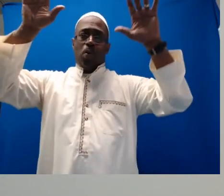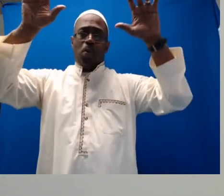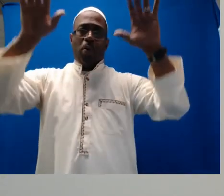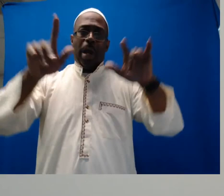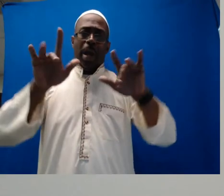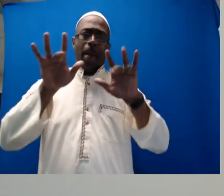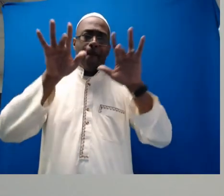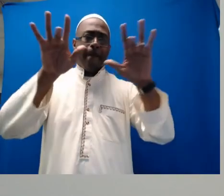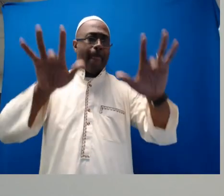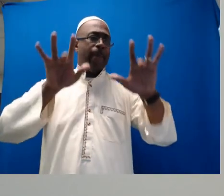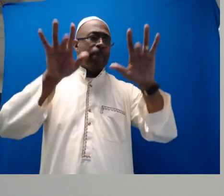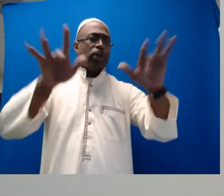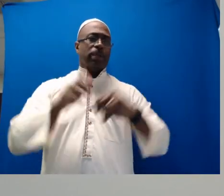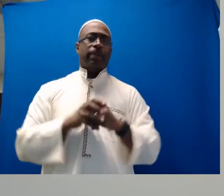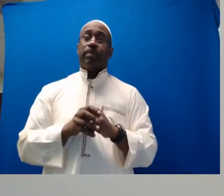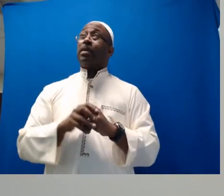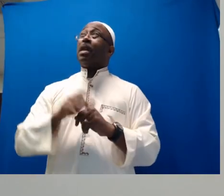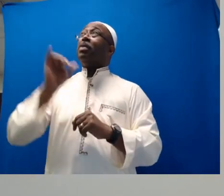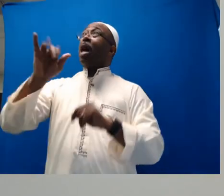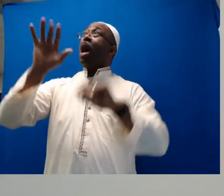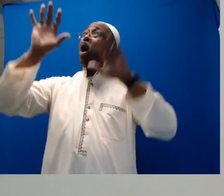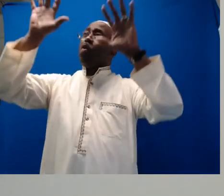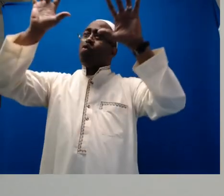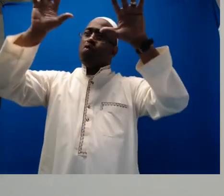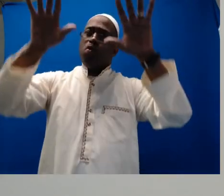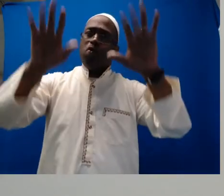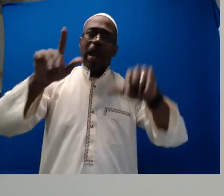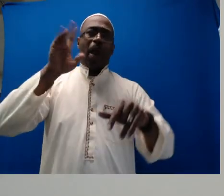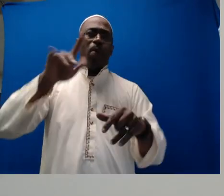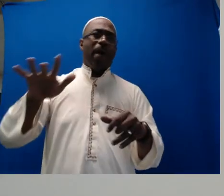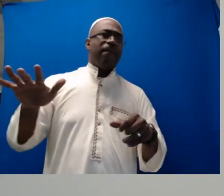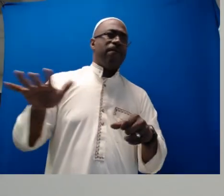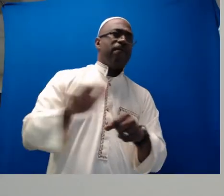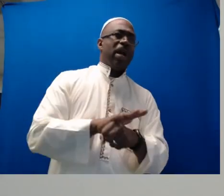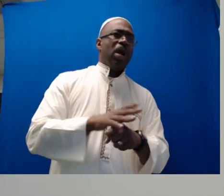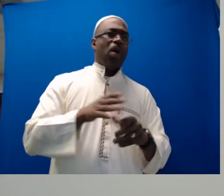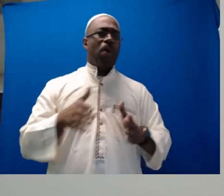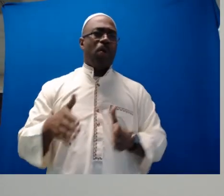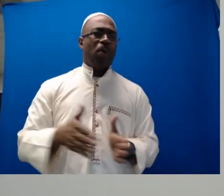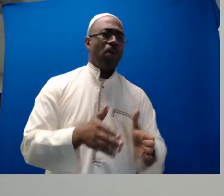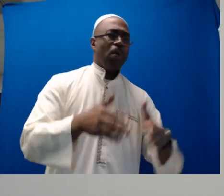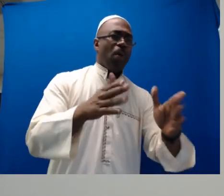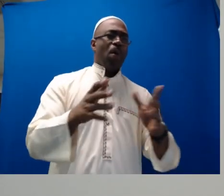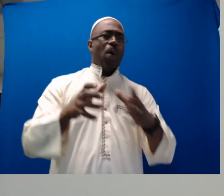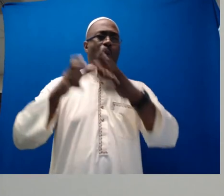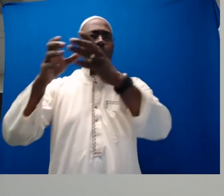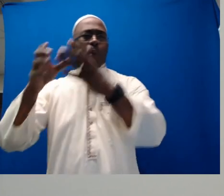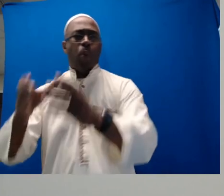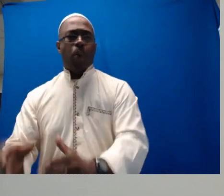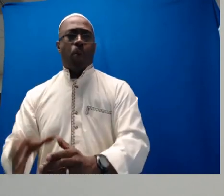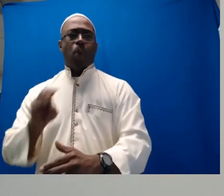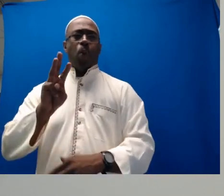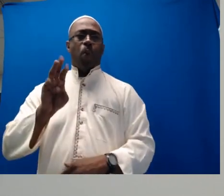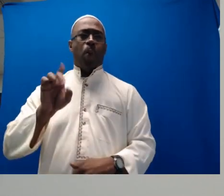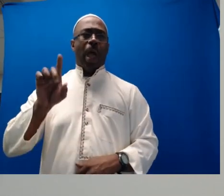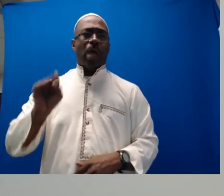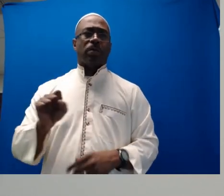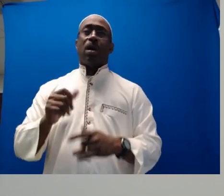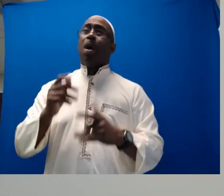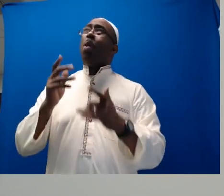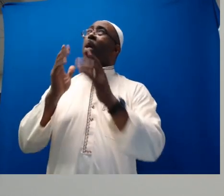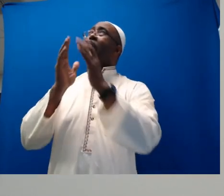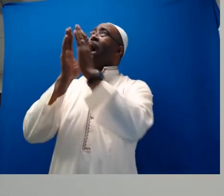mercy, rains that will fill reservoirs, lakes, rivers, wells. Ya Allah,